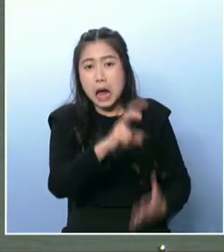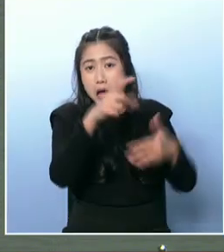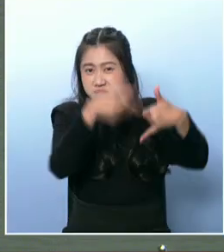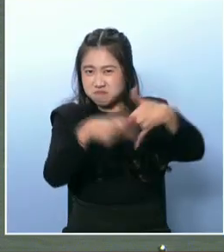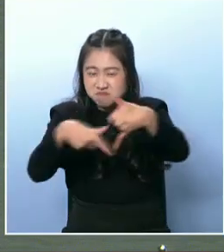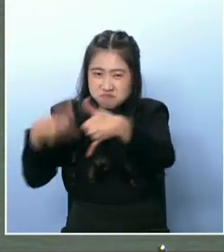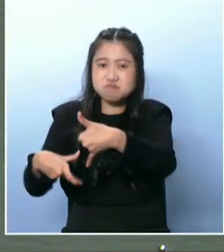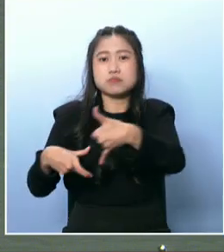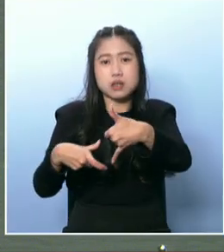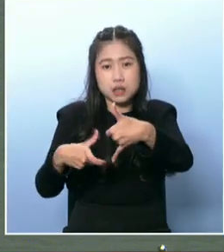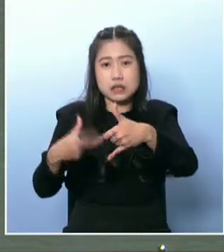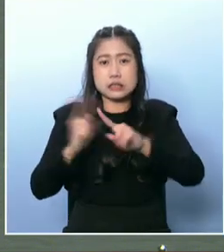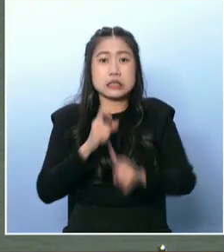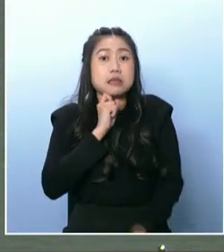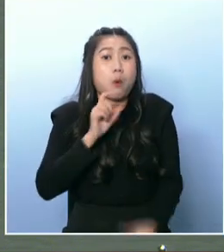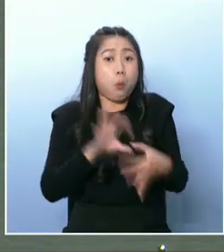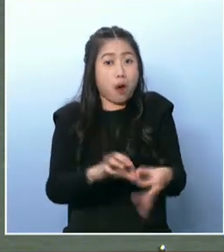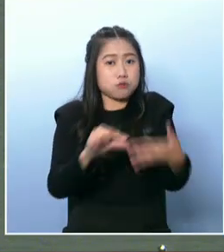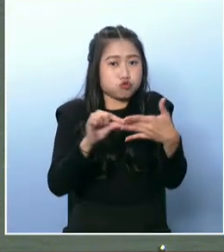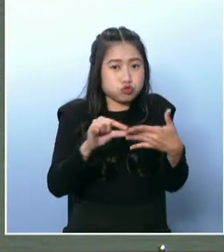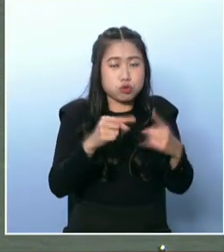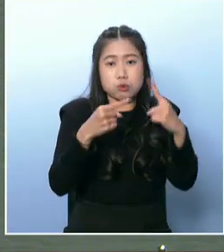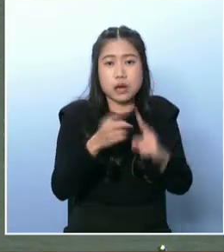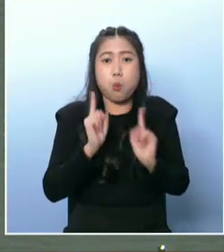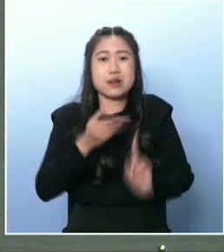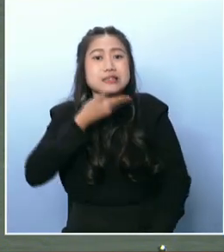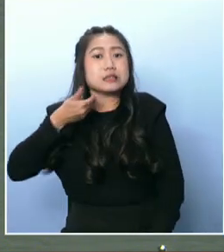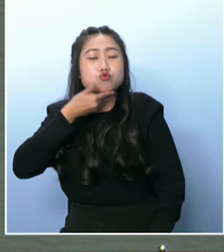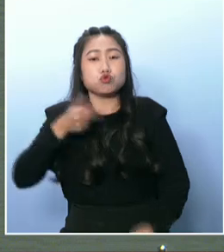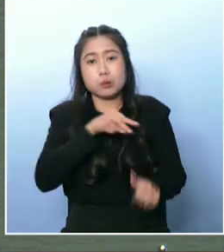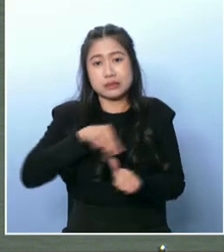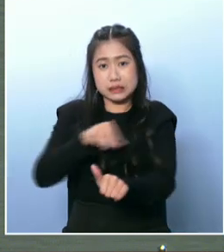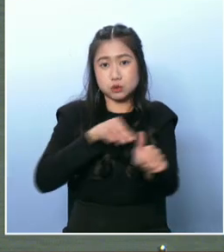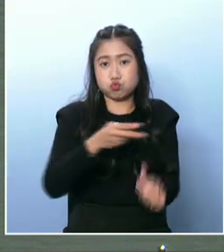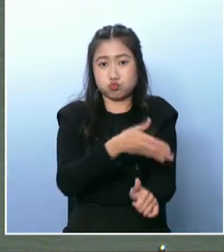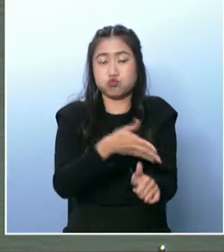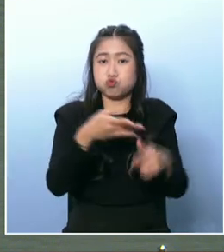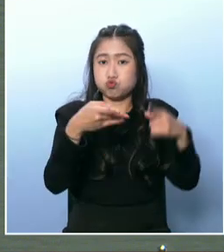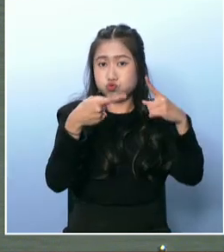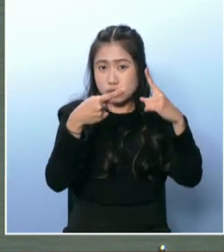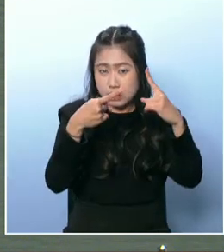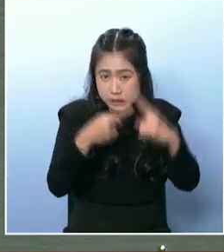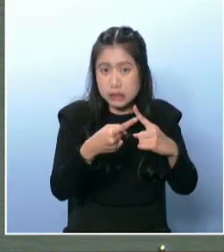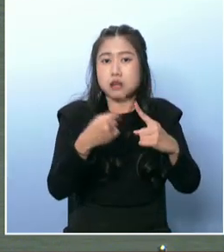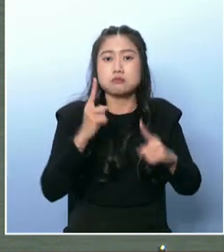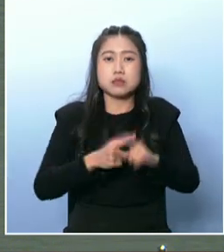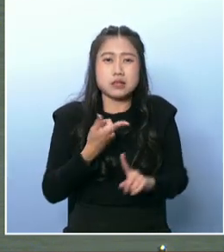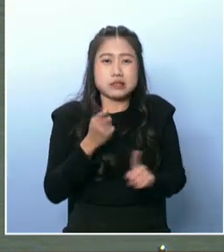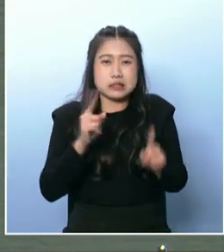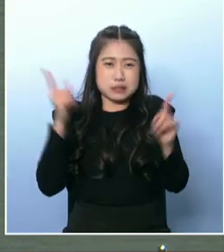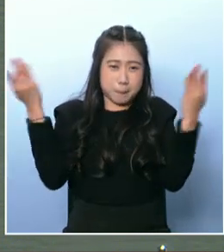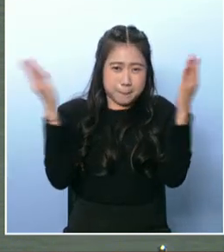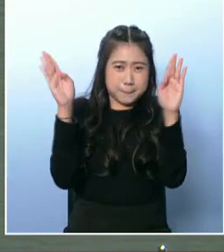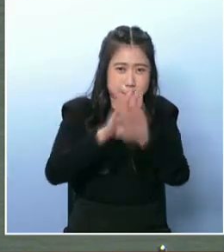have come across cases where some of the PWDs